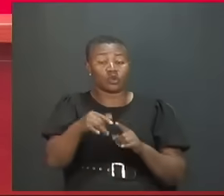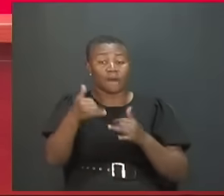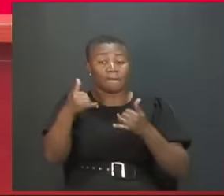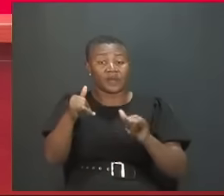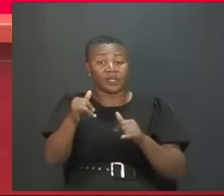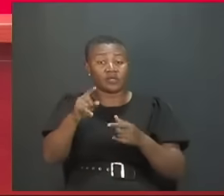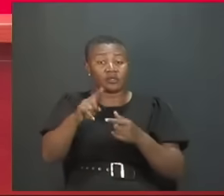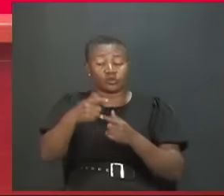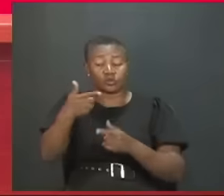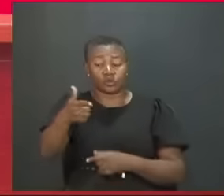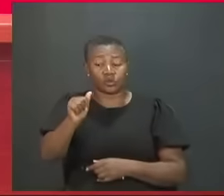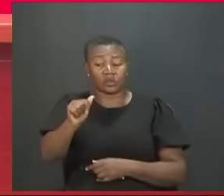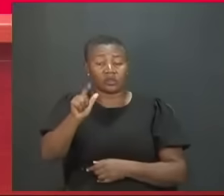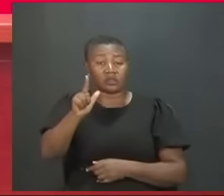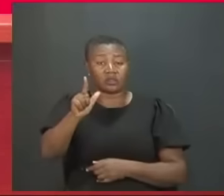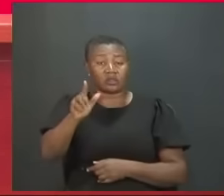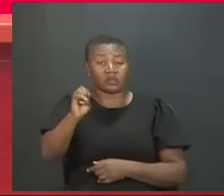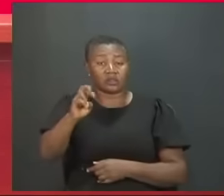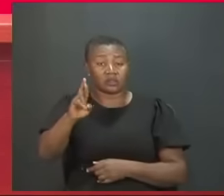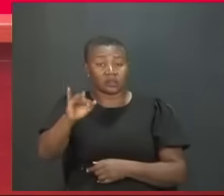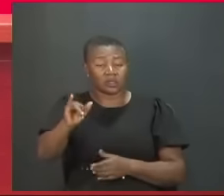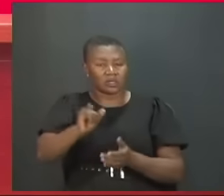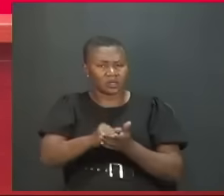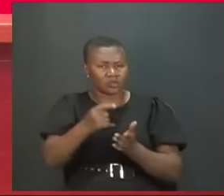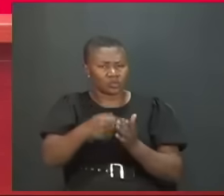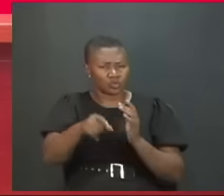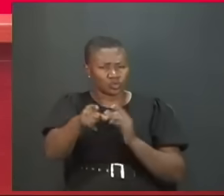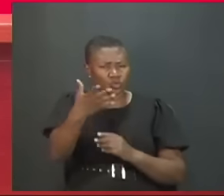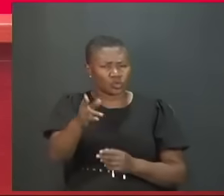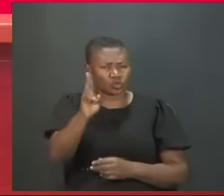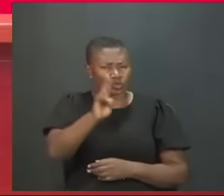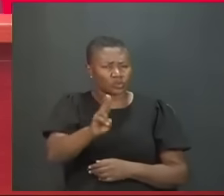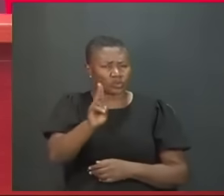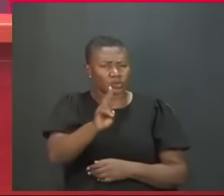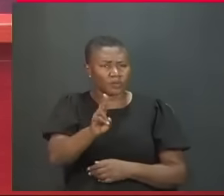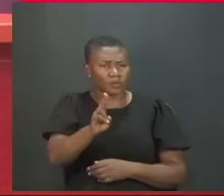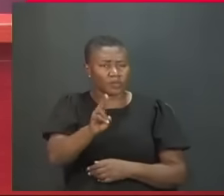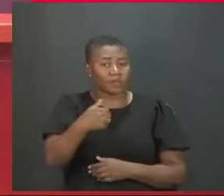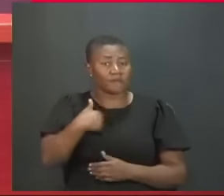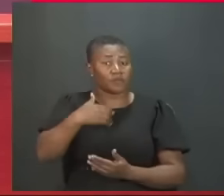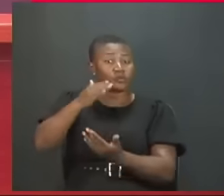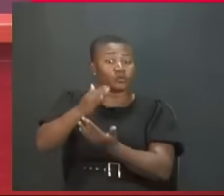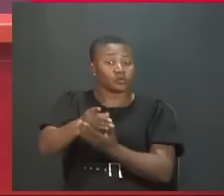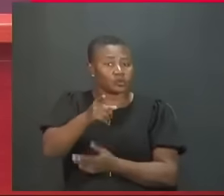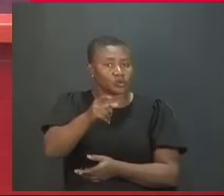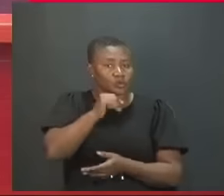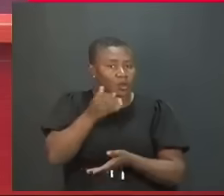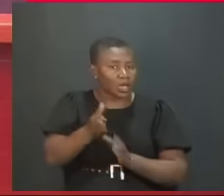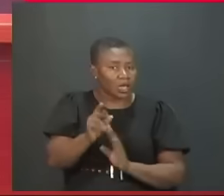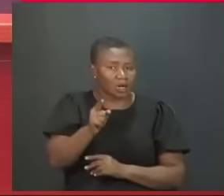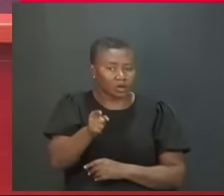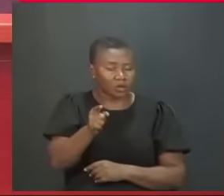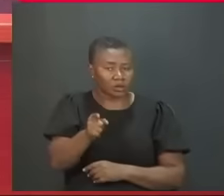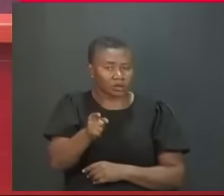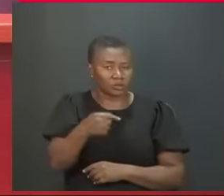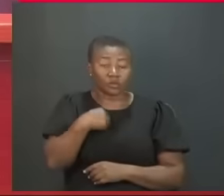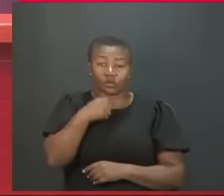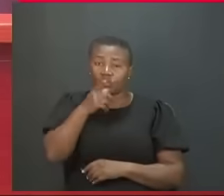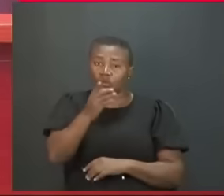I think this is what you are now employing. And I want to stop you at that. I don't want to go beyond